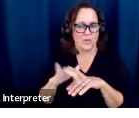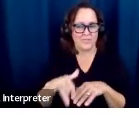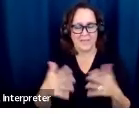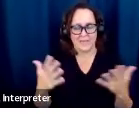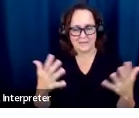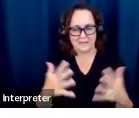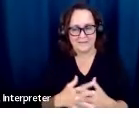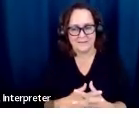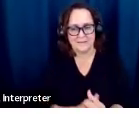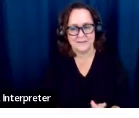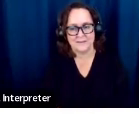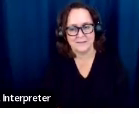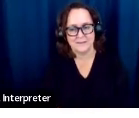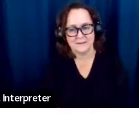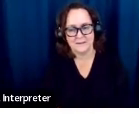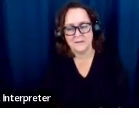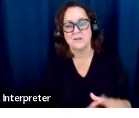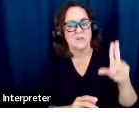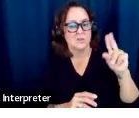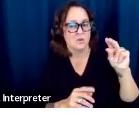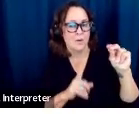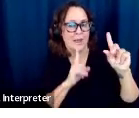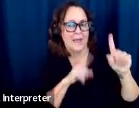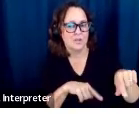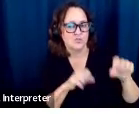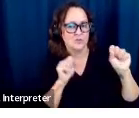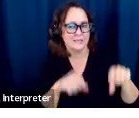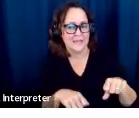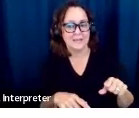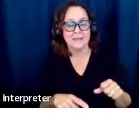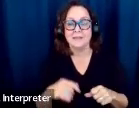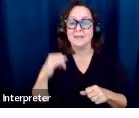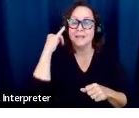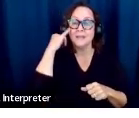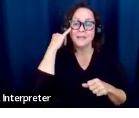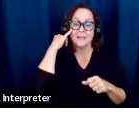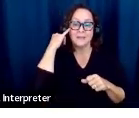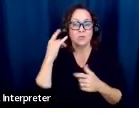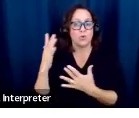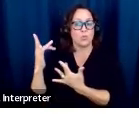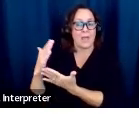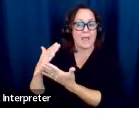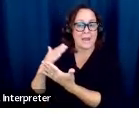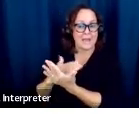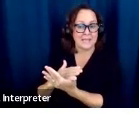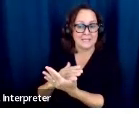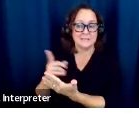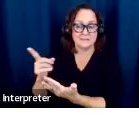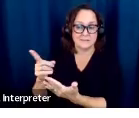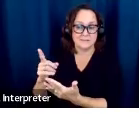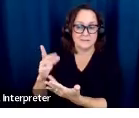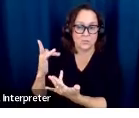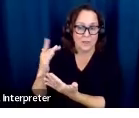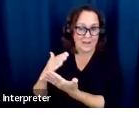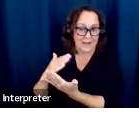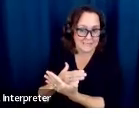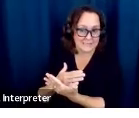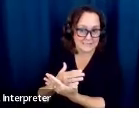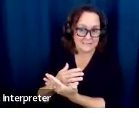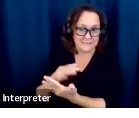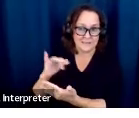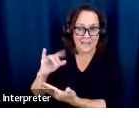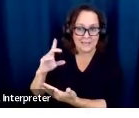transition details. No, I can answer that one actually. Excellent. So If one is on the IDD waiver waiting